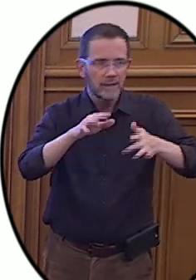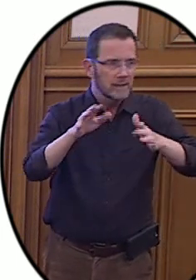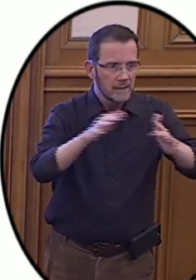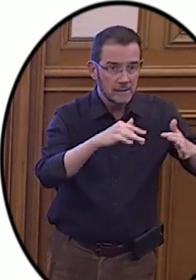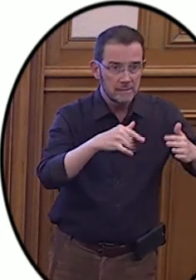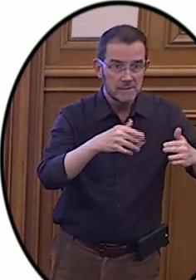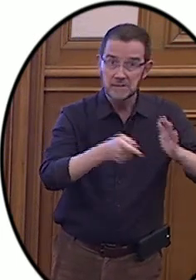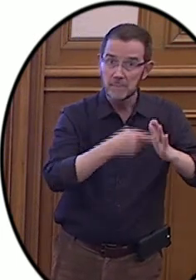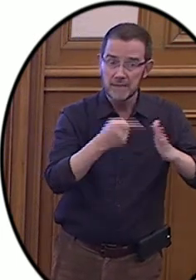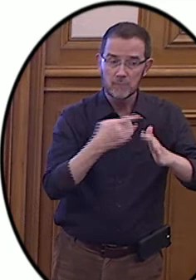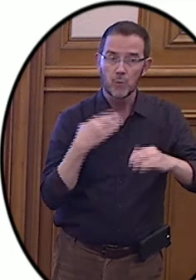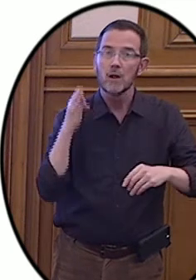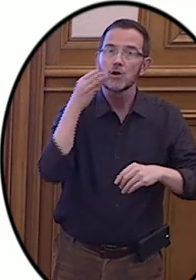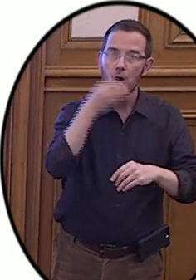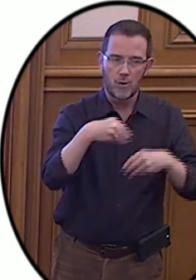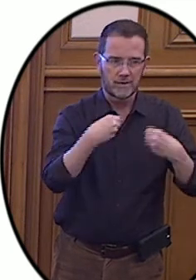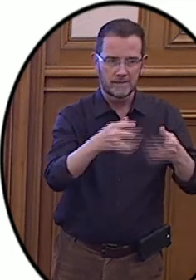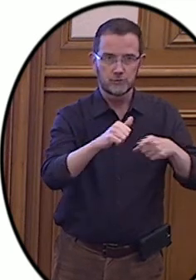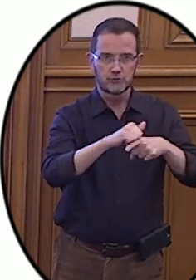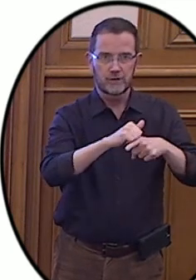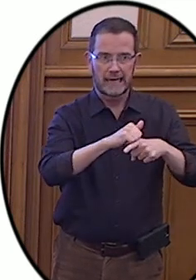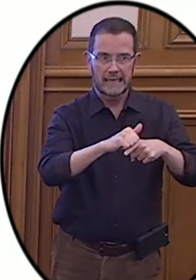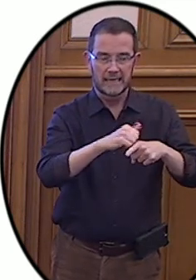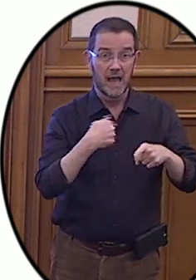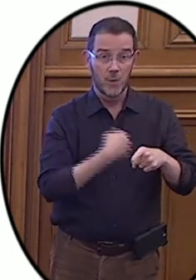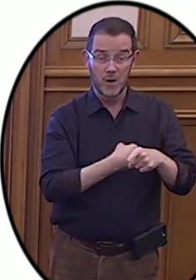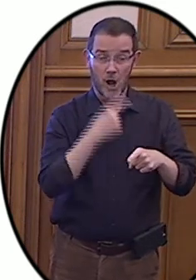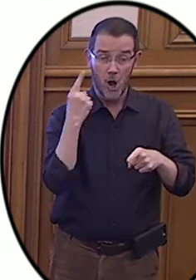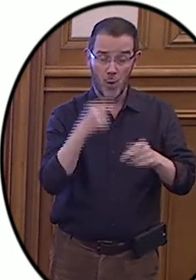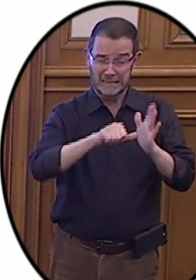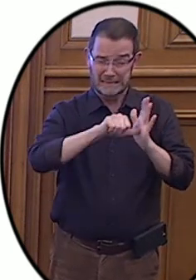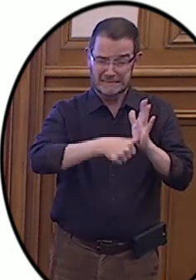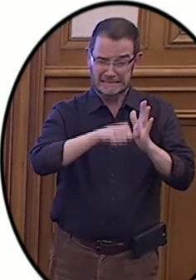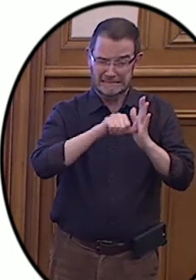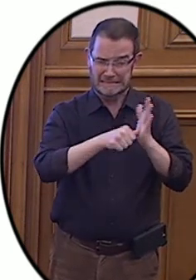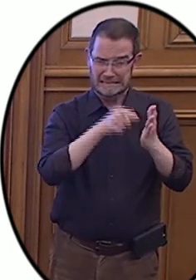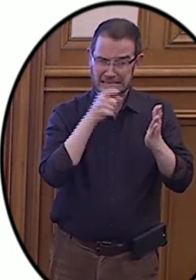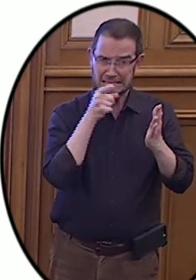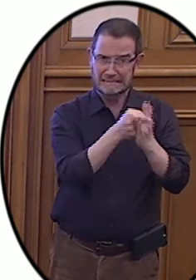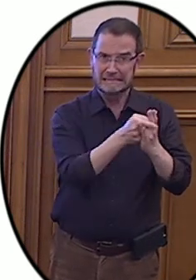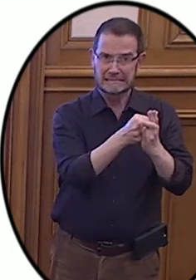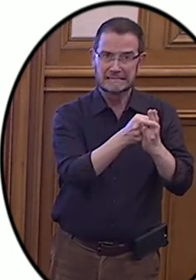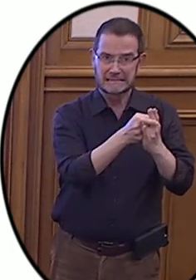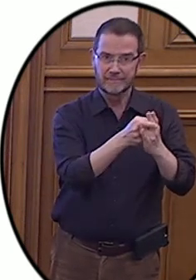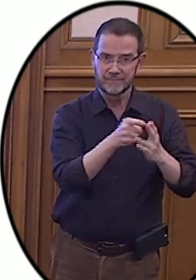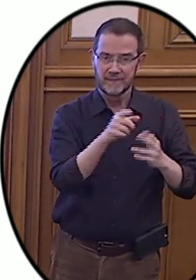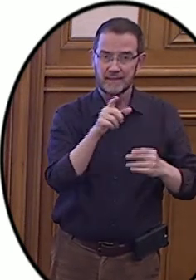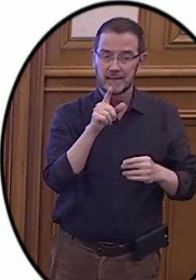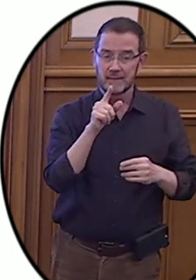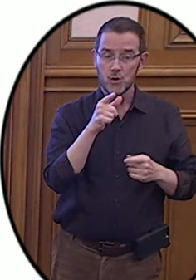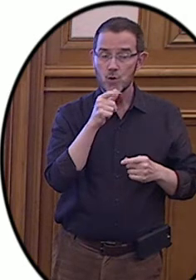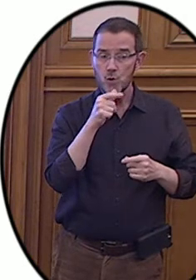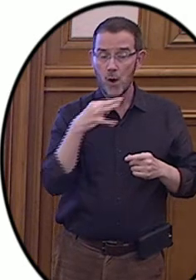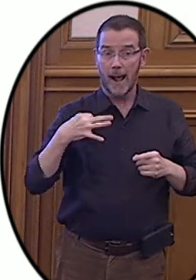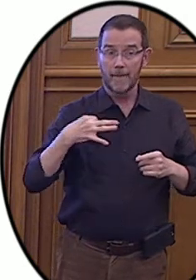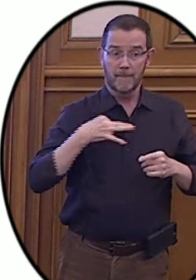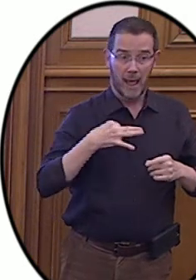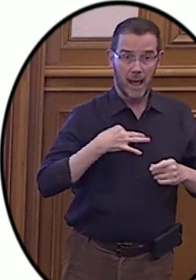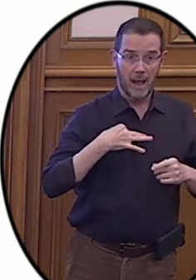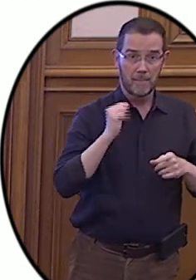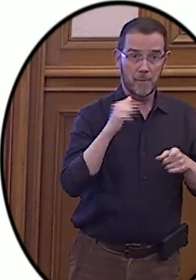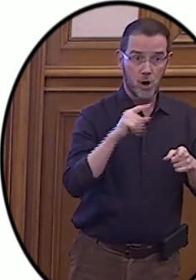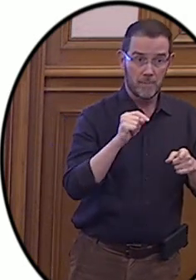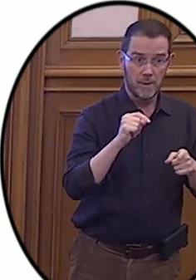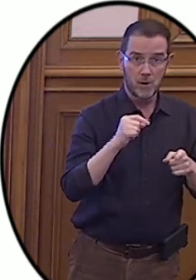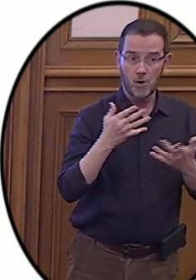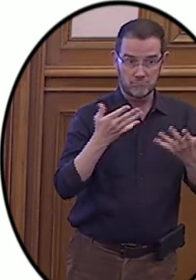housing laws, we usually emphasize very strongly that tenants or applicants cannot be treated differently